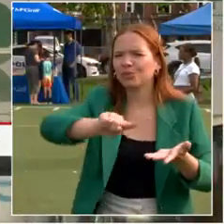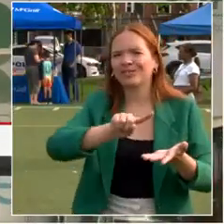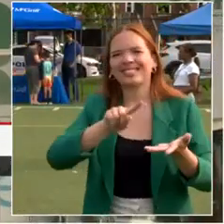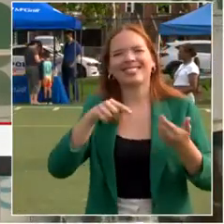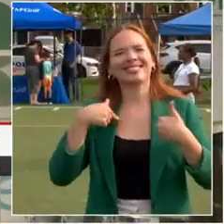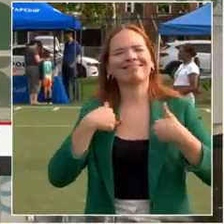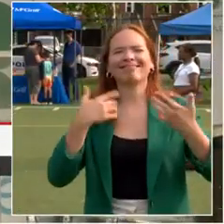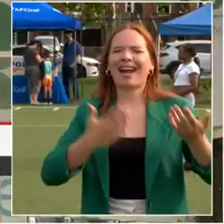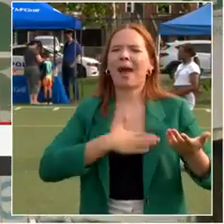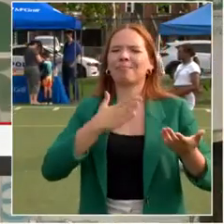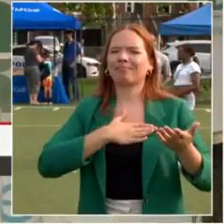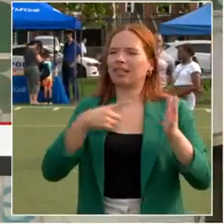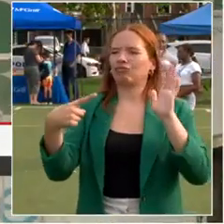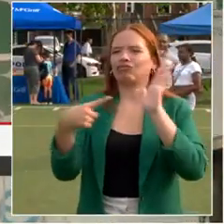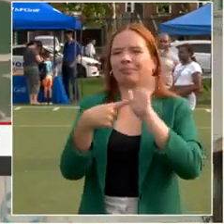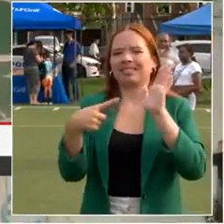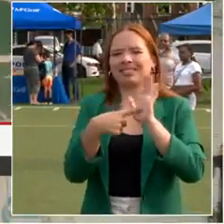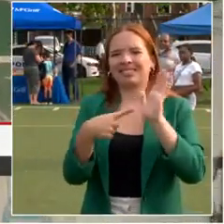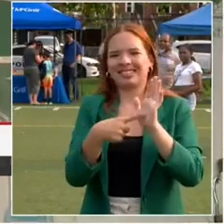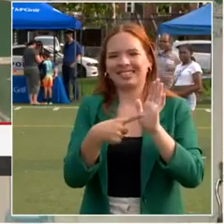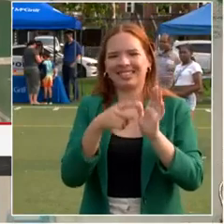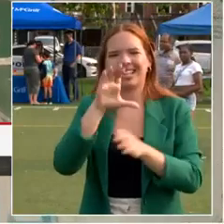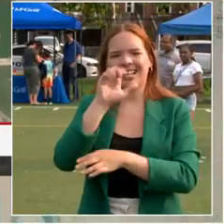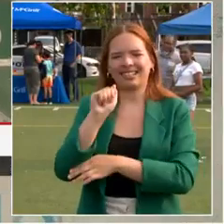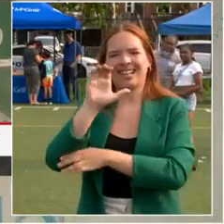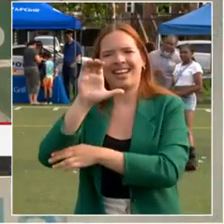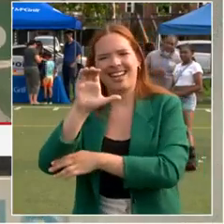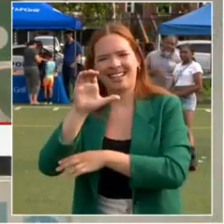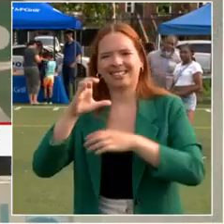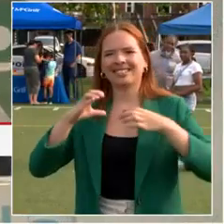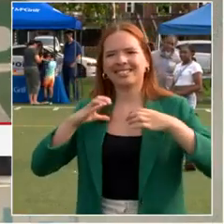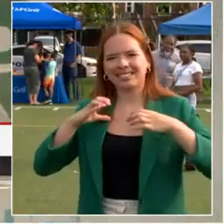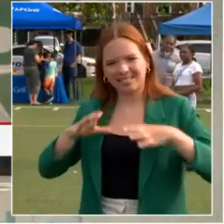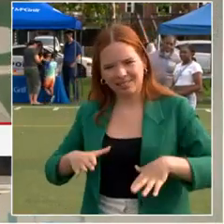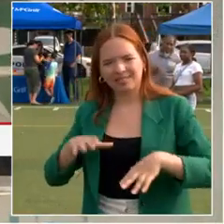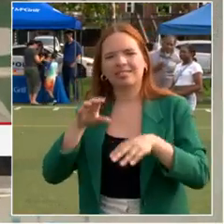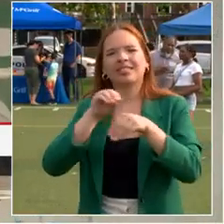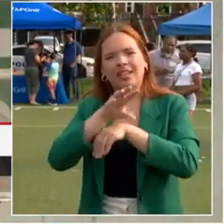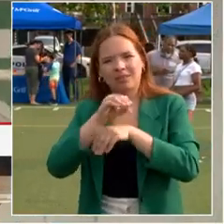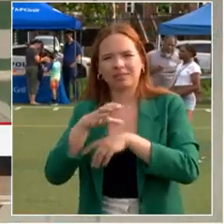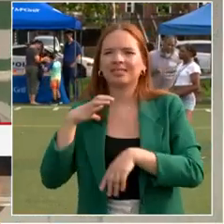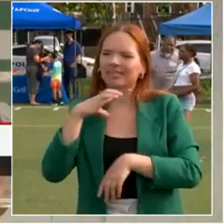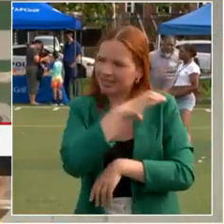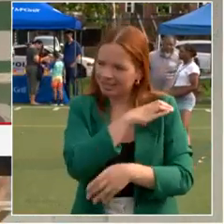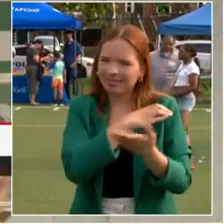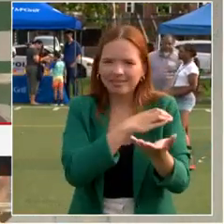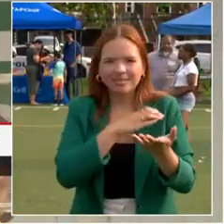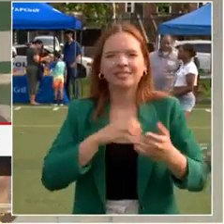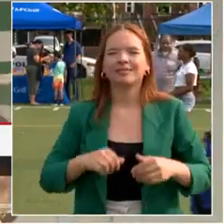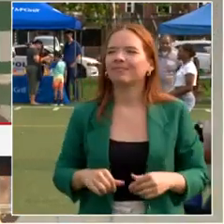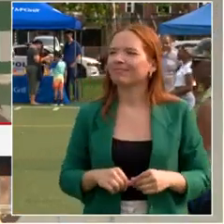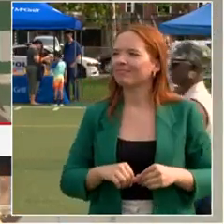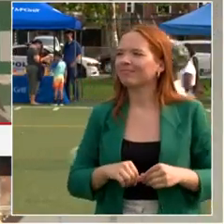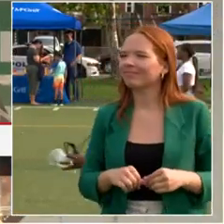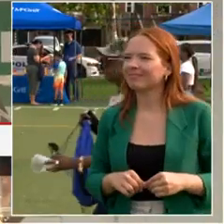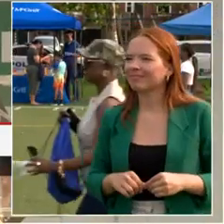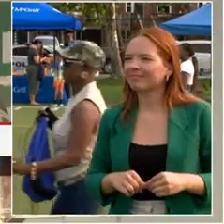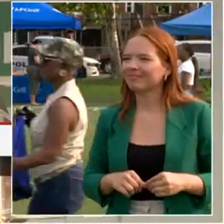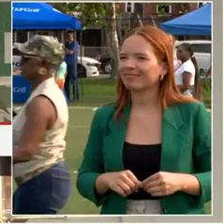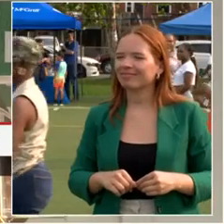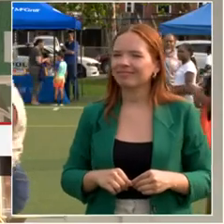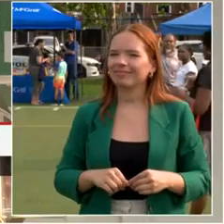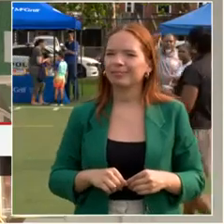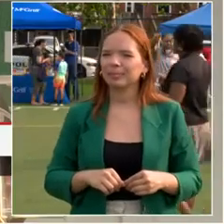many years, and I must say you all have been supportive, but in order for the police to do